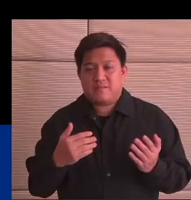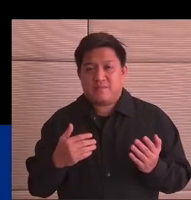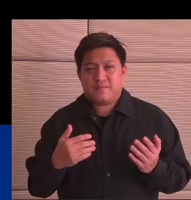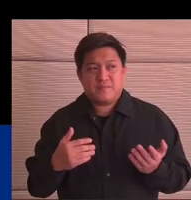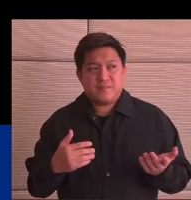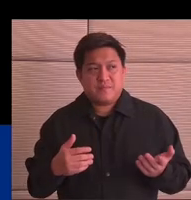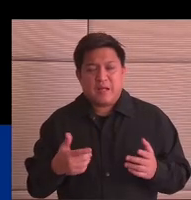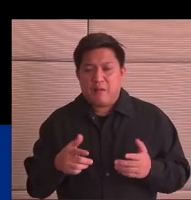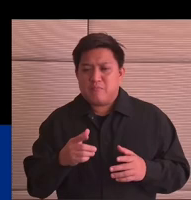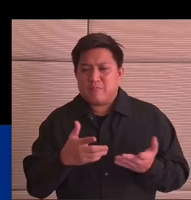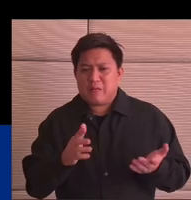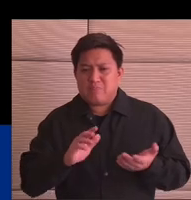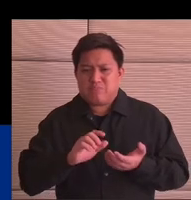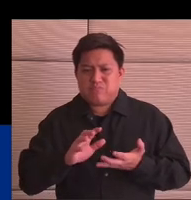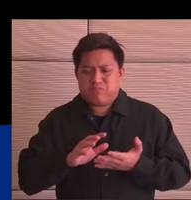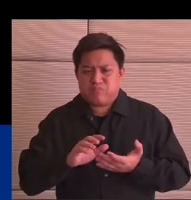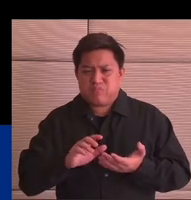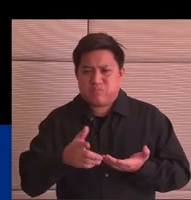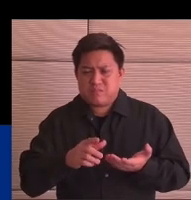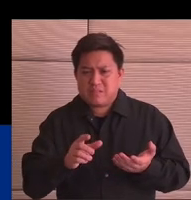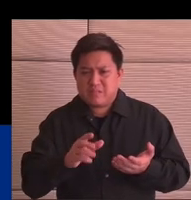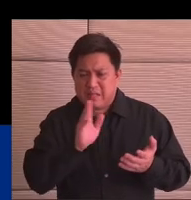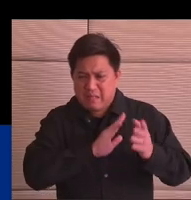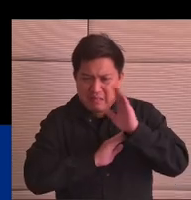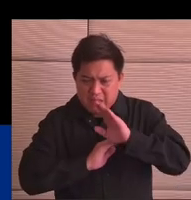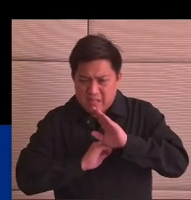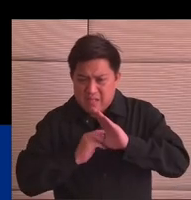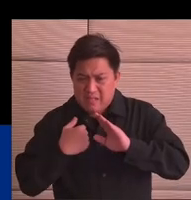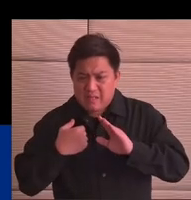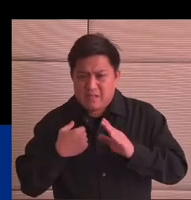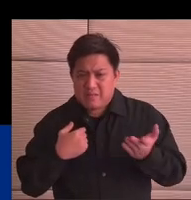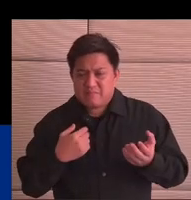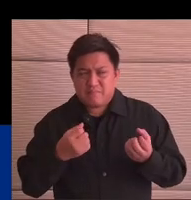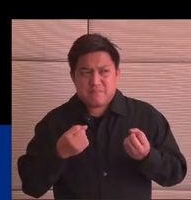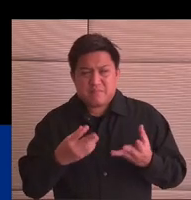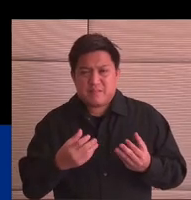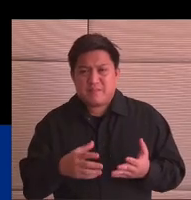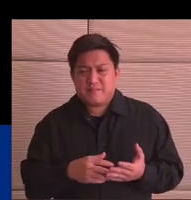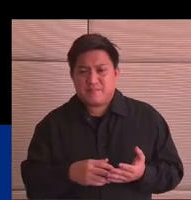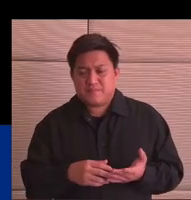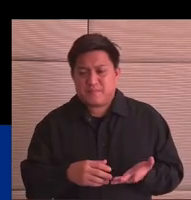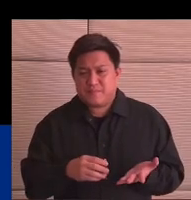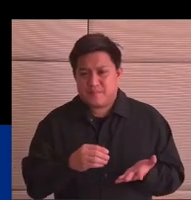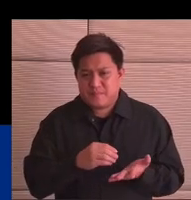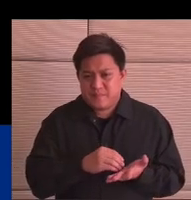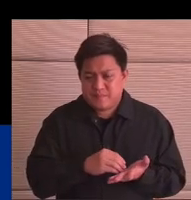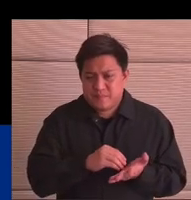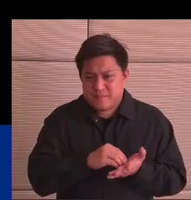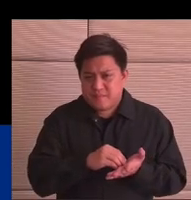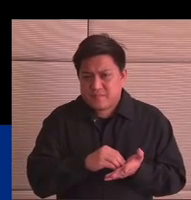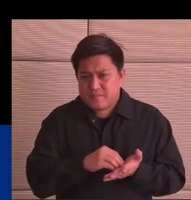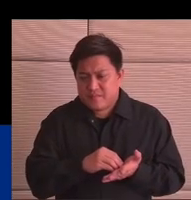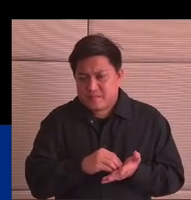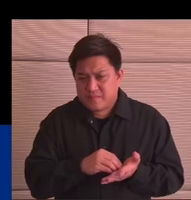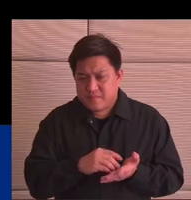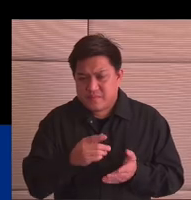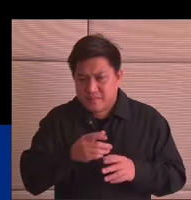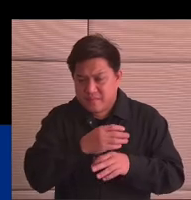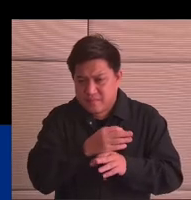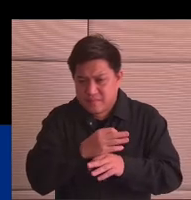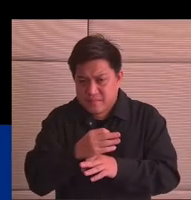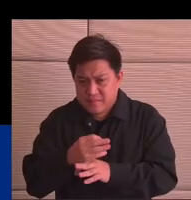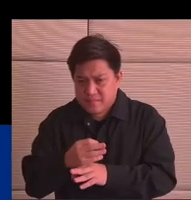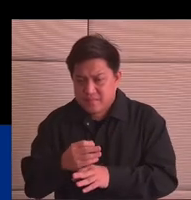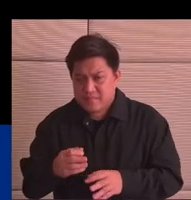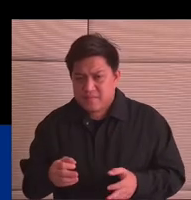lifelong damage for children. 90% of brain development happens before age 5, so a severely malnourished child at 5 years